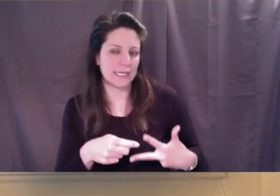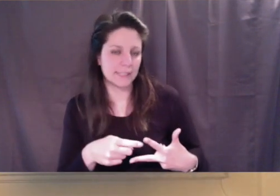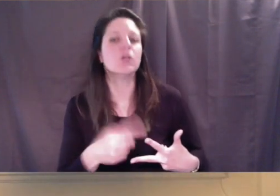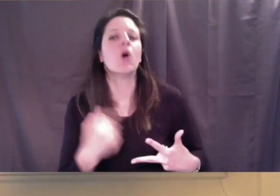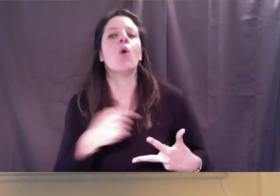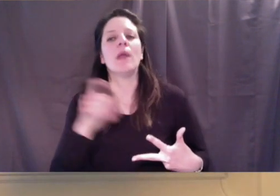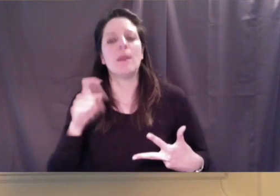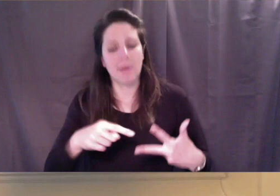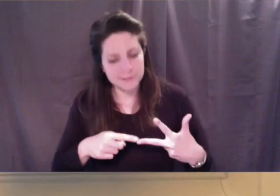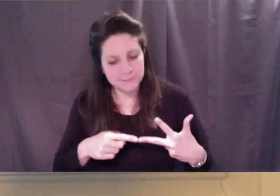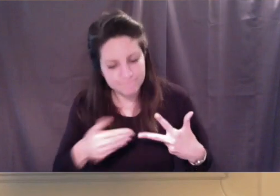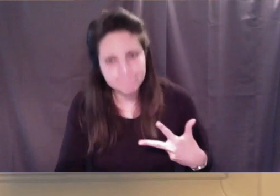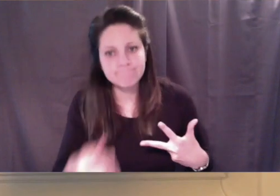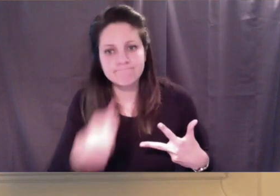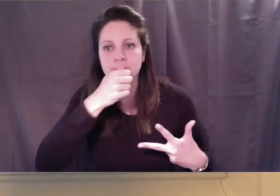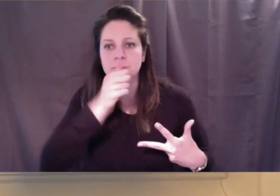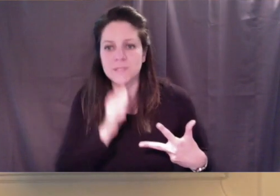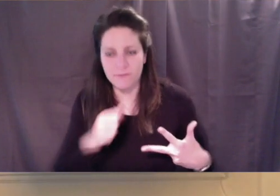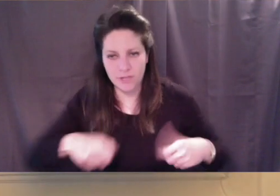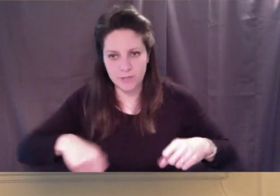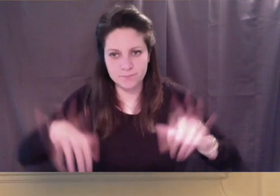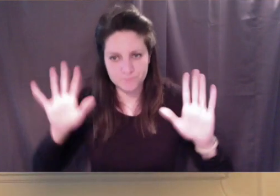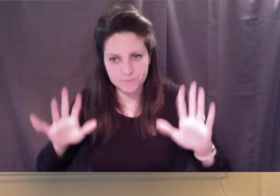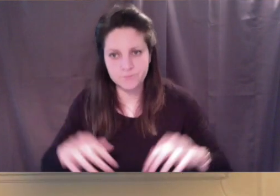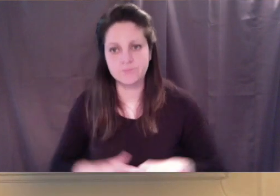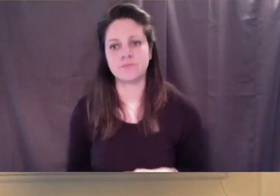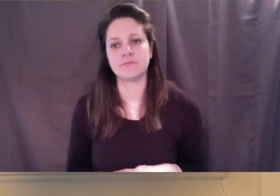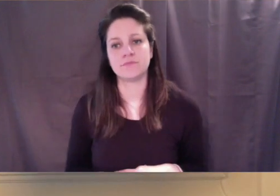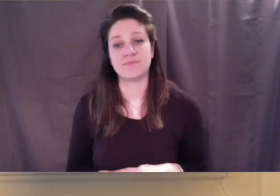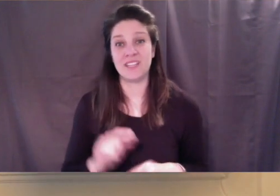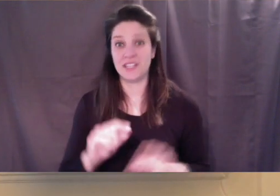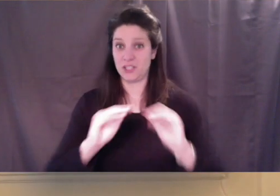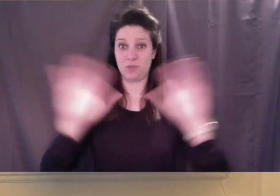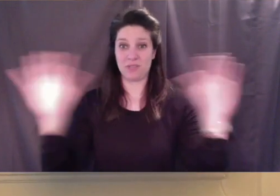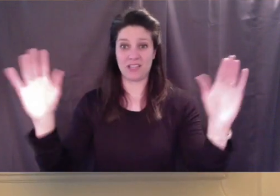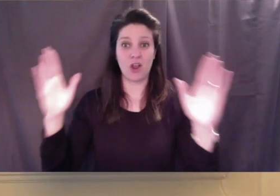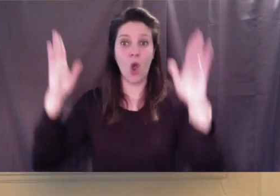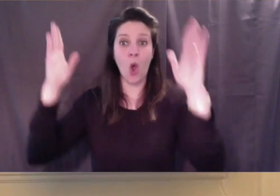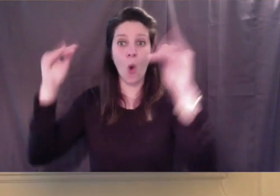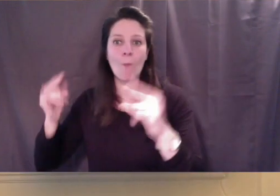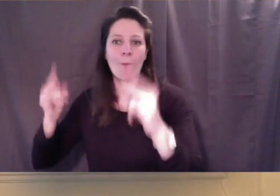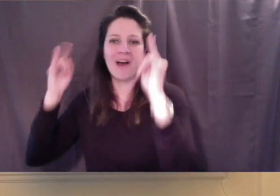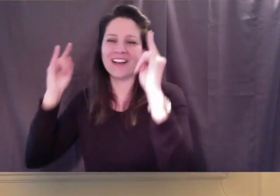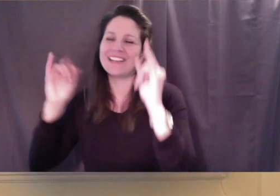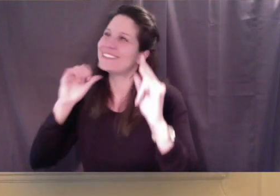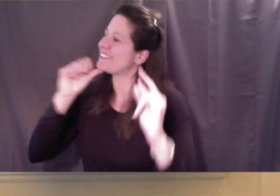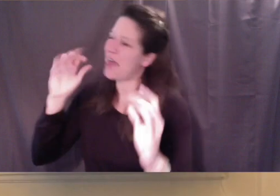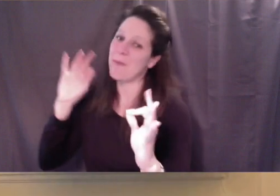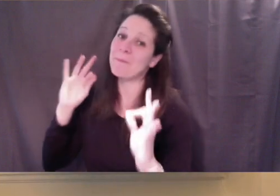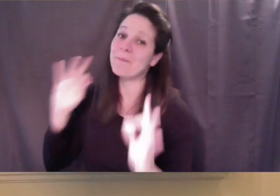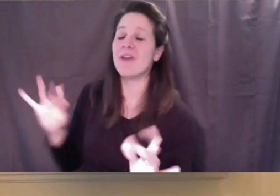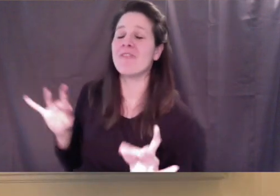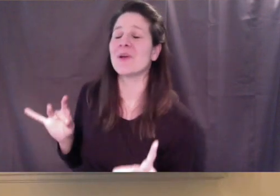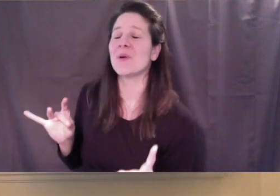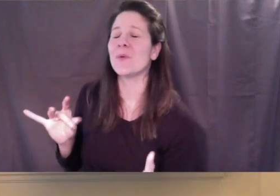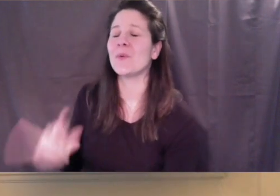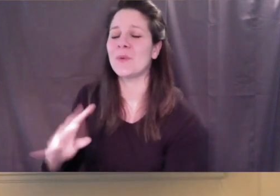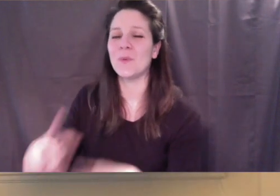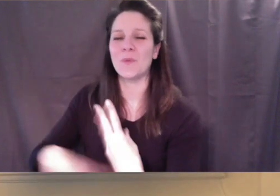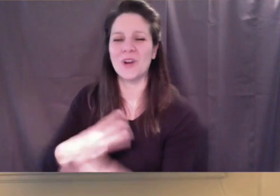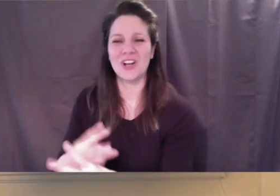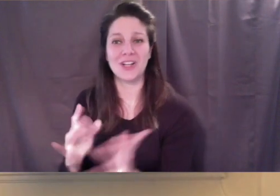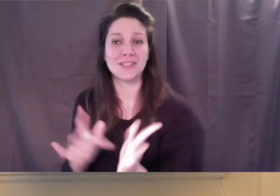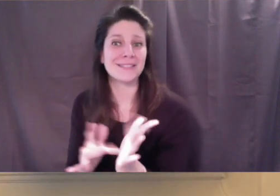is possible. But to be clear, this way of being, Hope Punk, is not utopian. The way